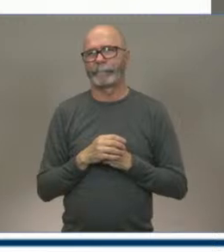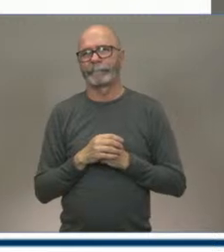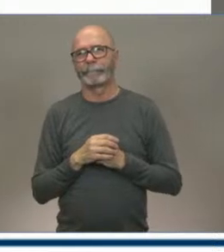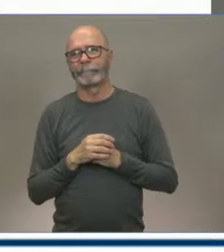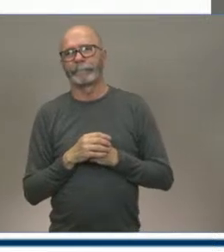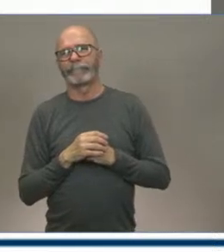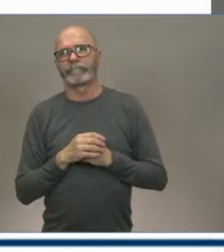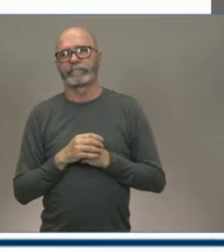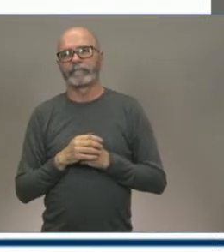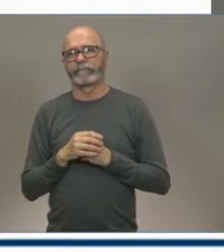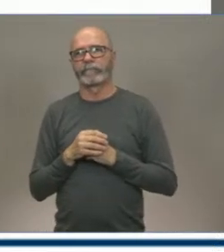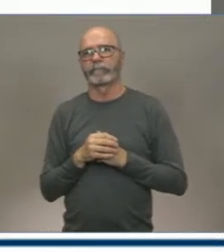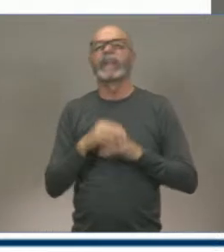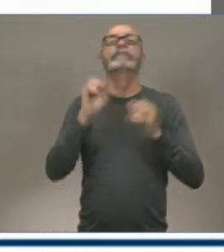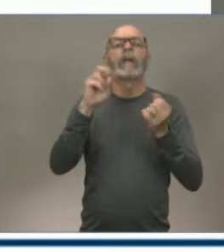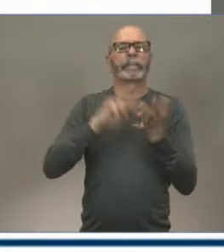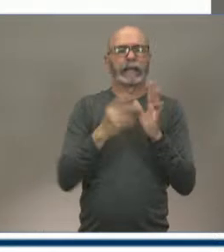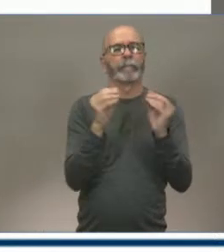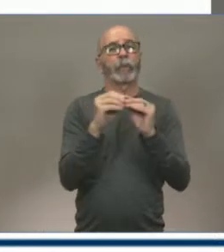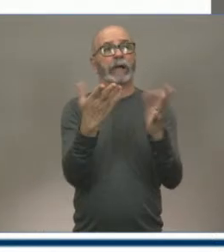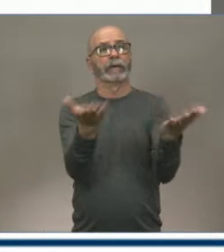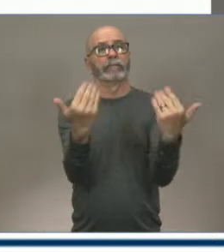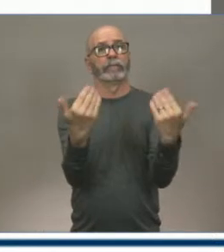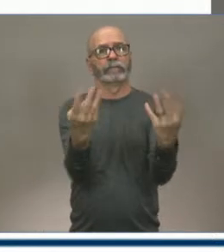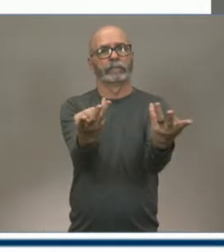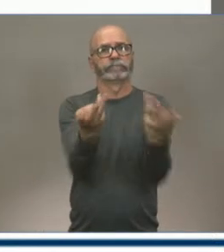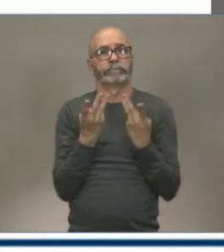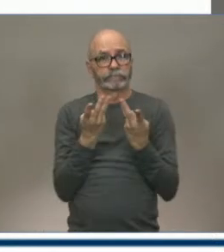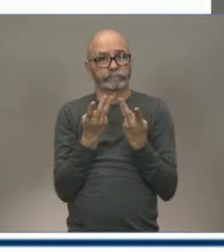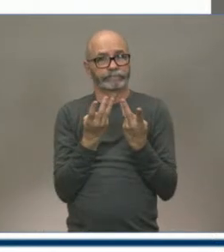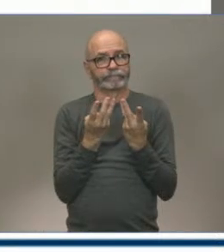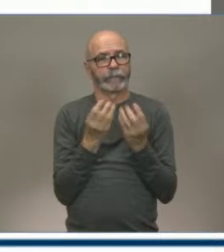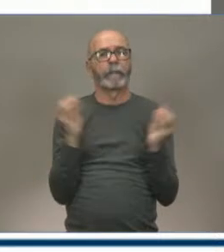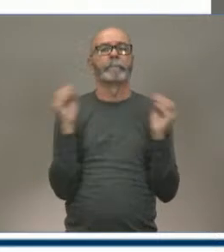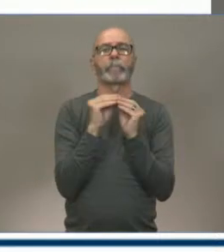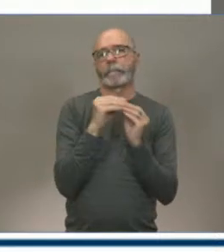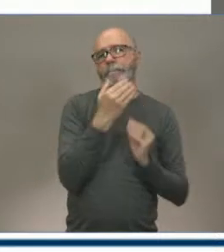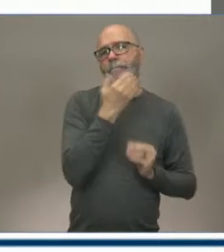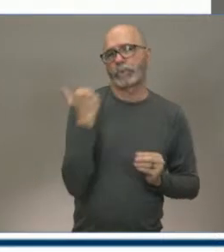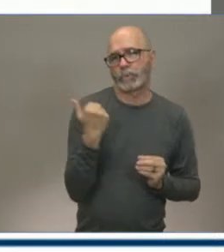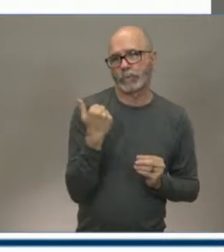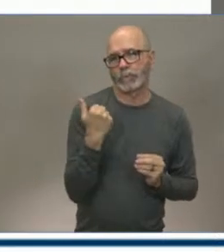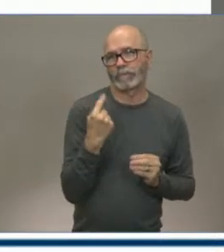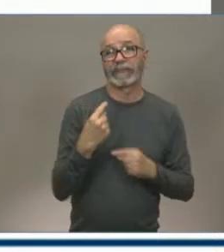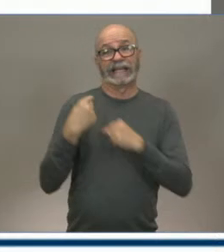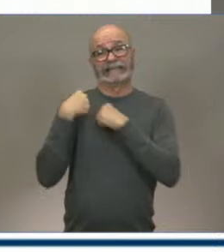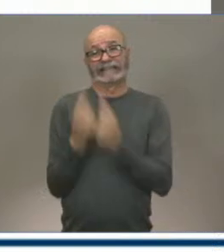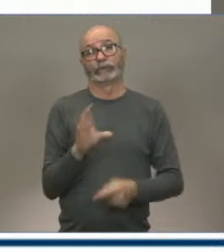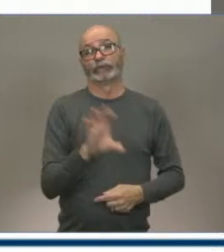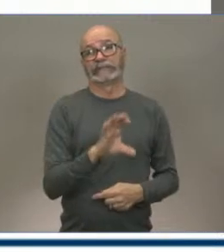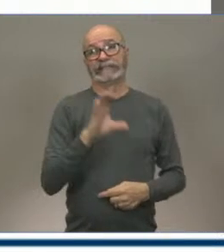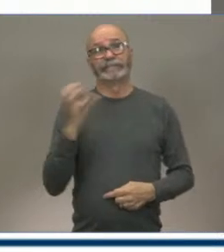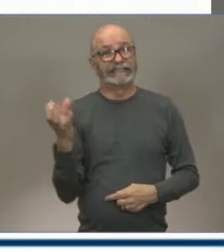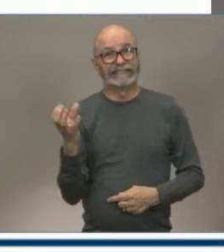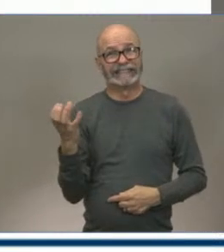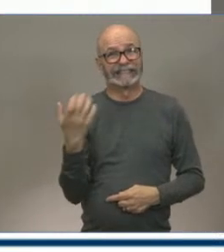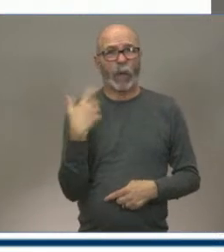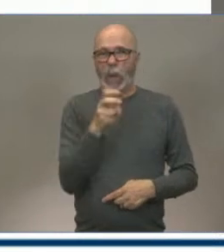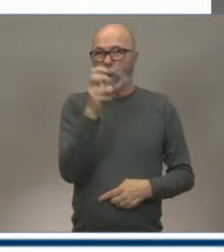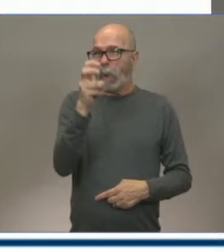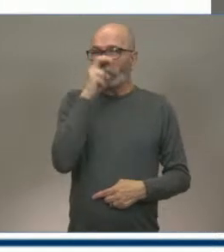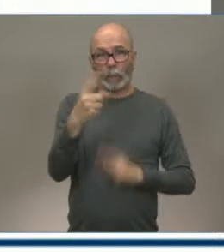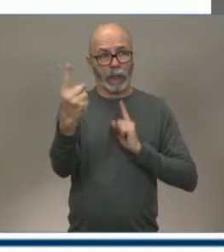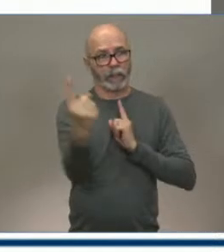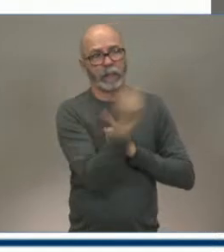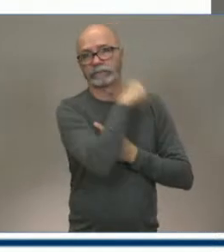more business. They were very tightly restricted over the holidays, significant impacts, but it's not introducing a substantive risk in